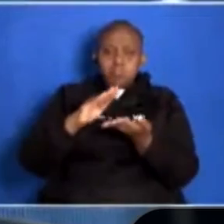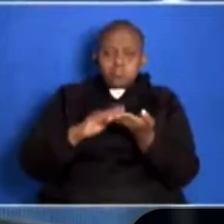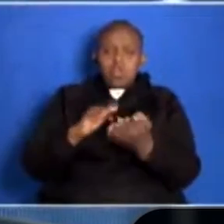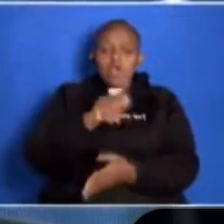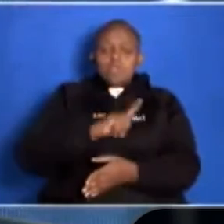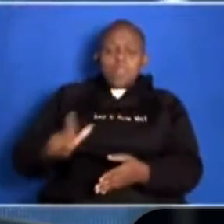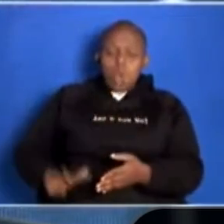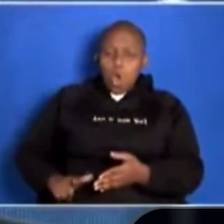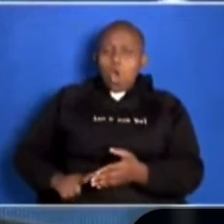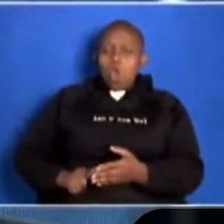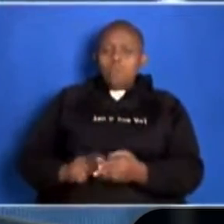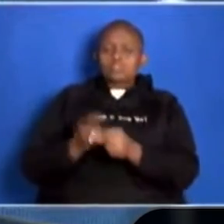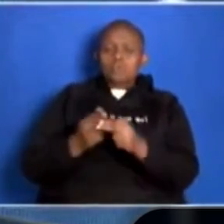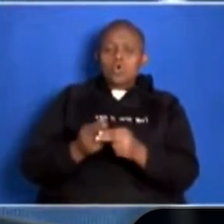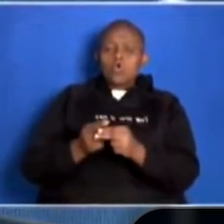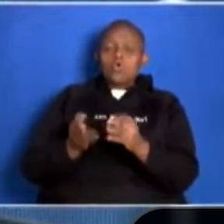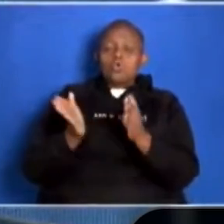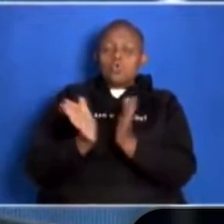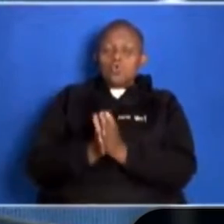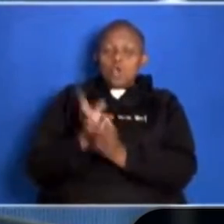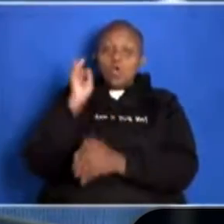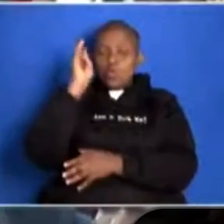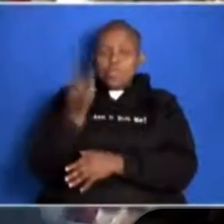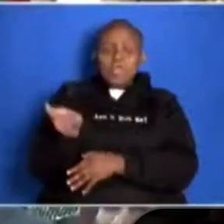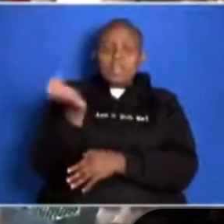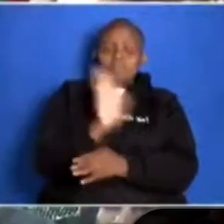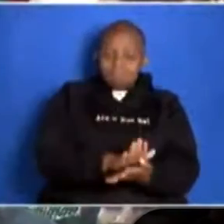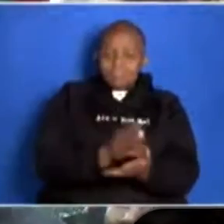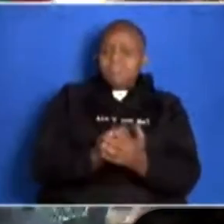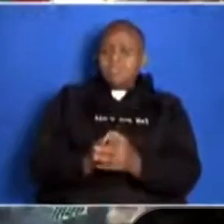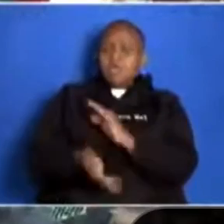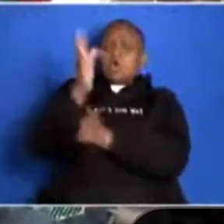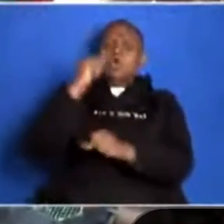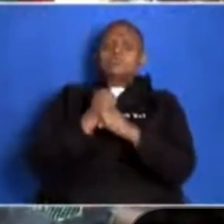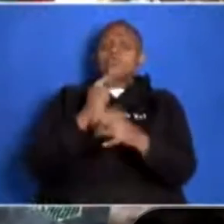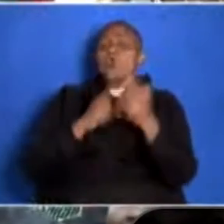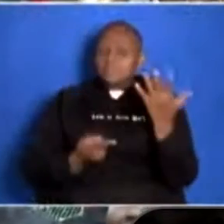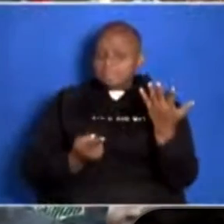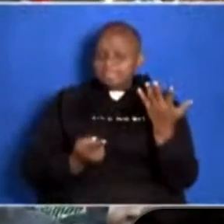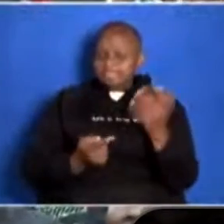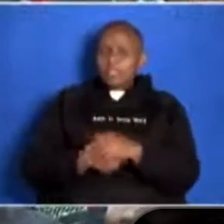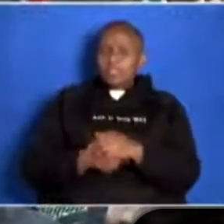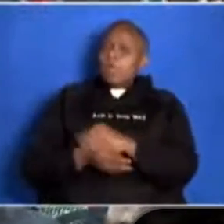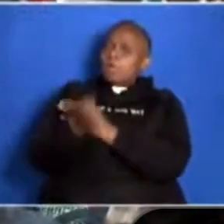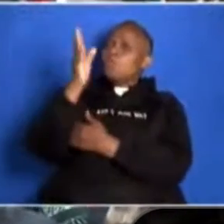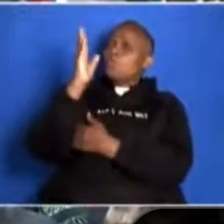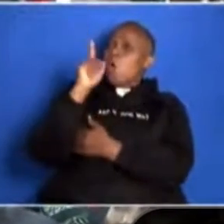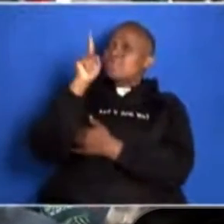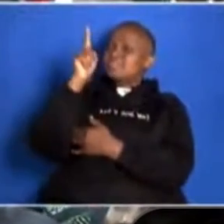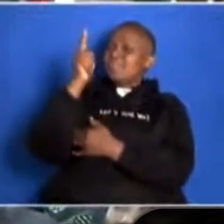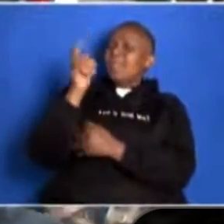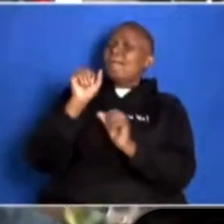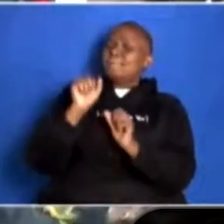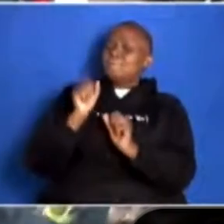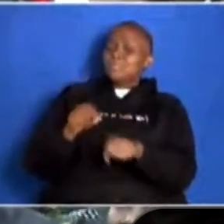it to you back. So this is what he does. Because God is a God of multiplication.